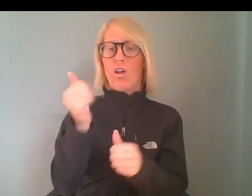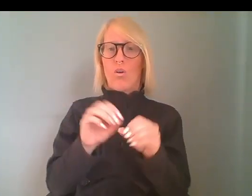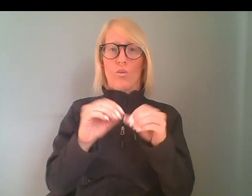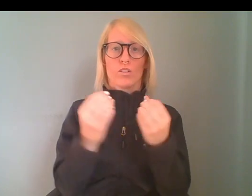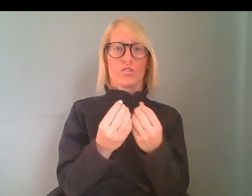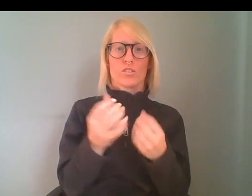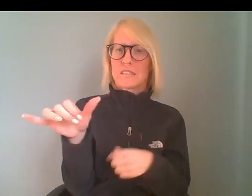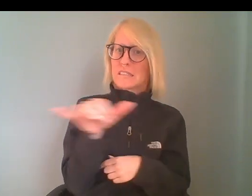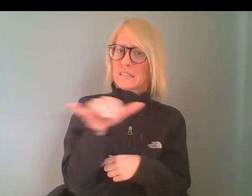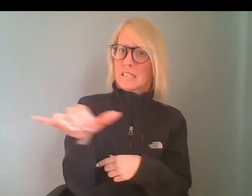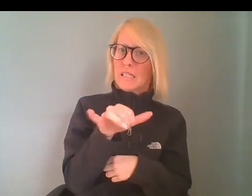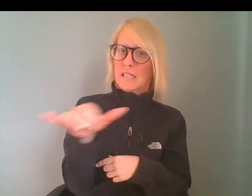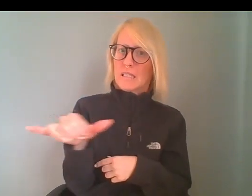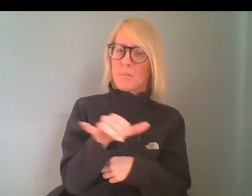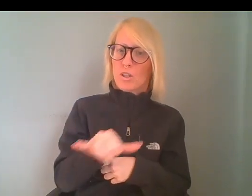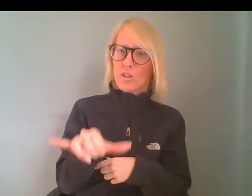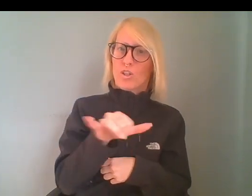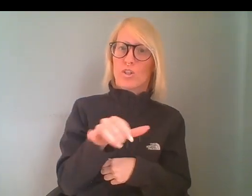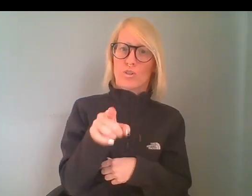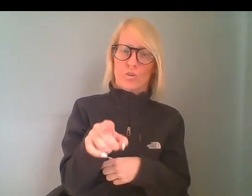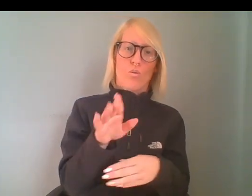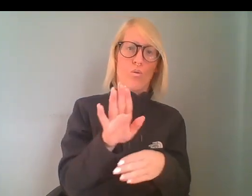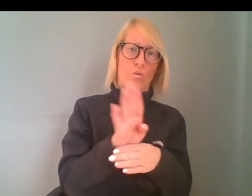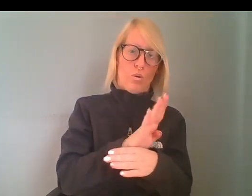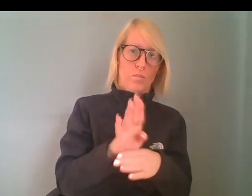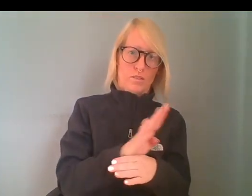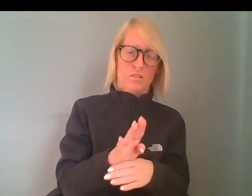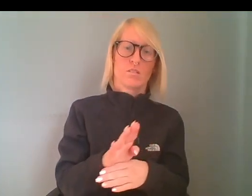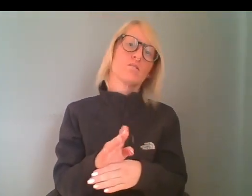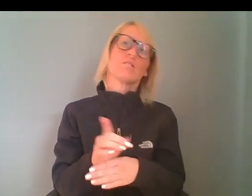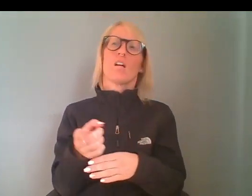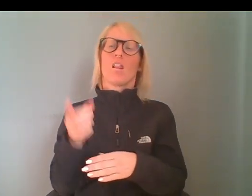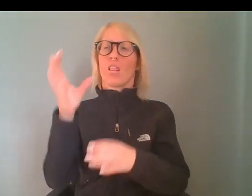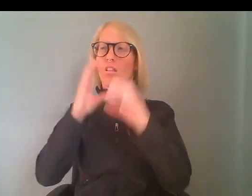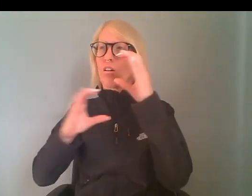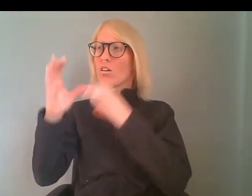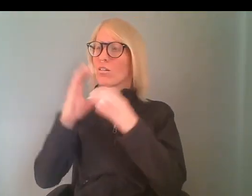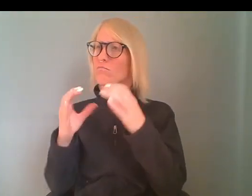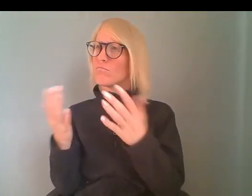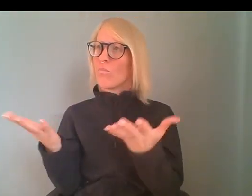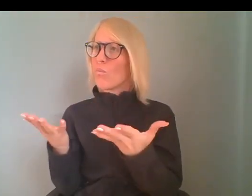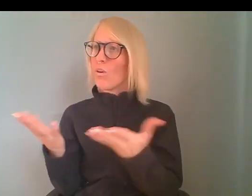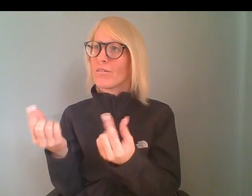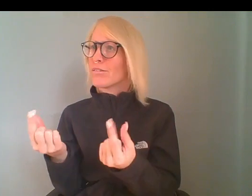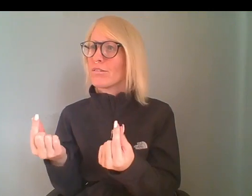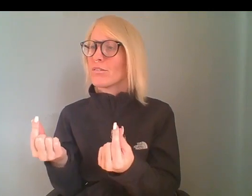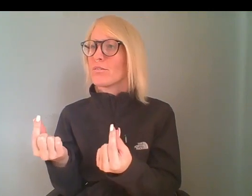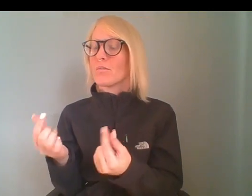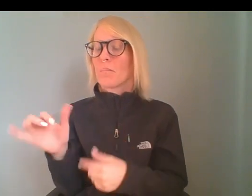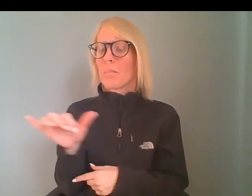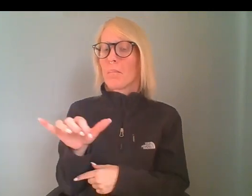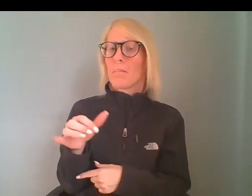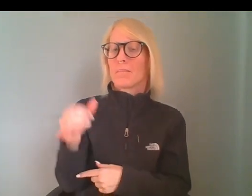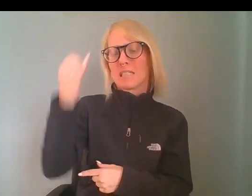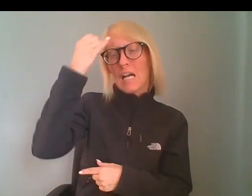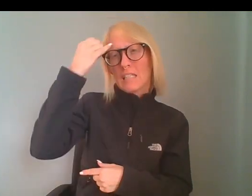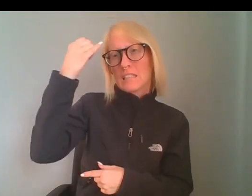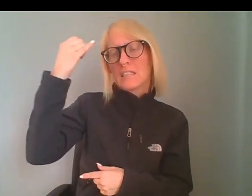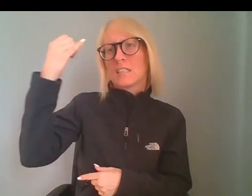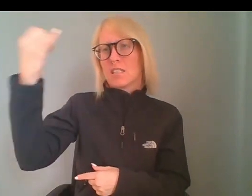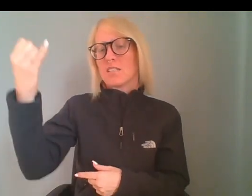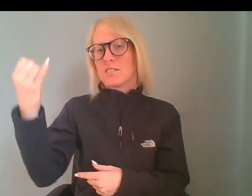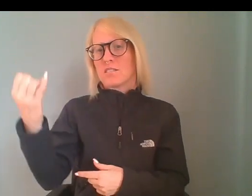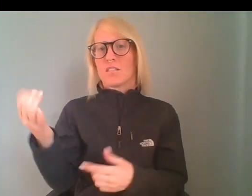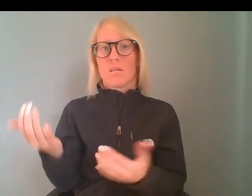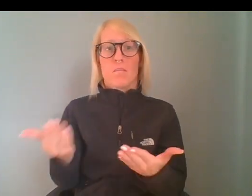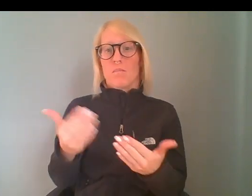some ideas on what might be effective for your organization. And not just necessarily your organization, but just in general, even, you know, in